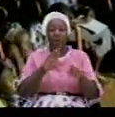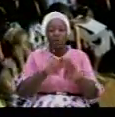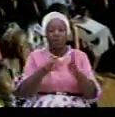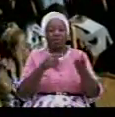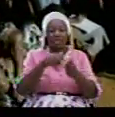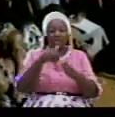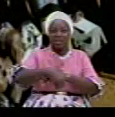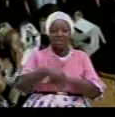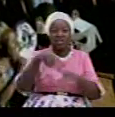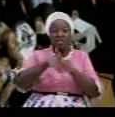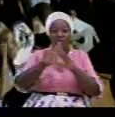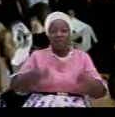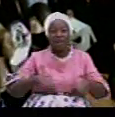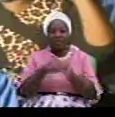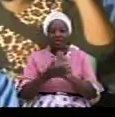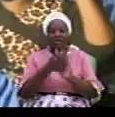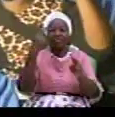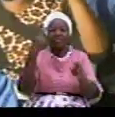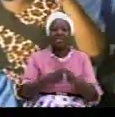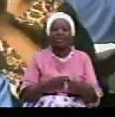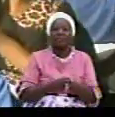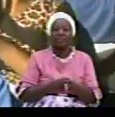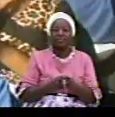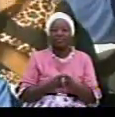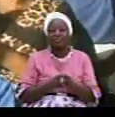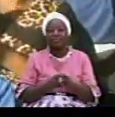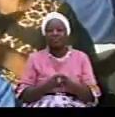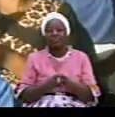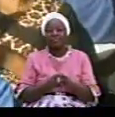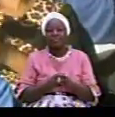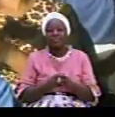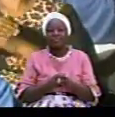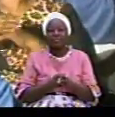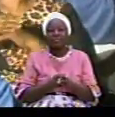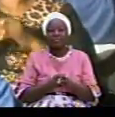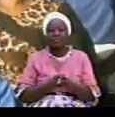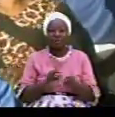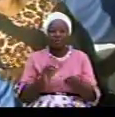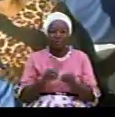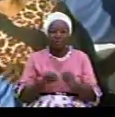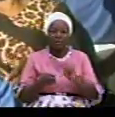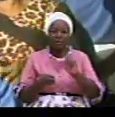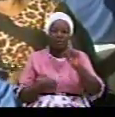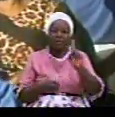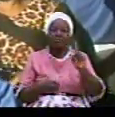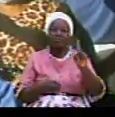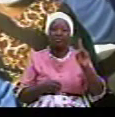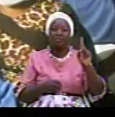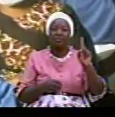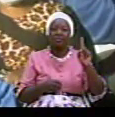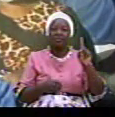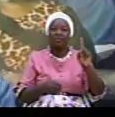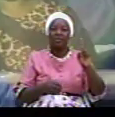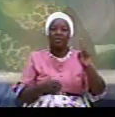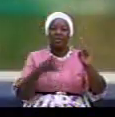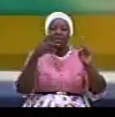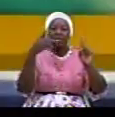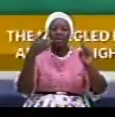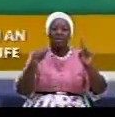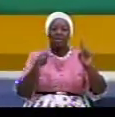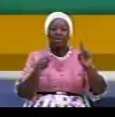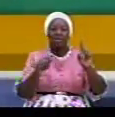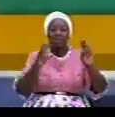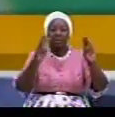in Jesus' name. Number one, the mangled